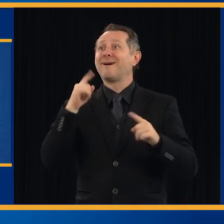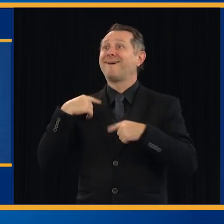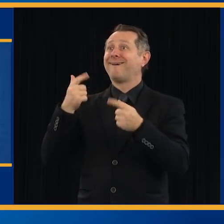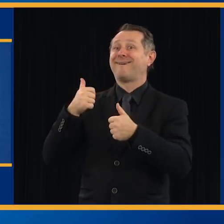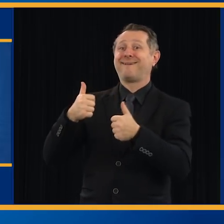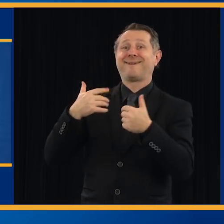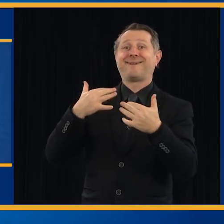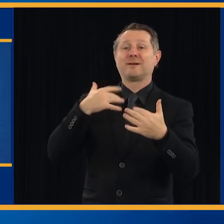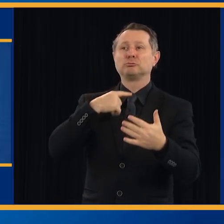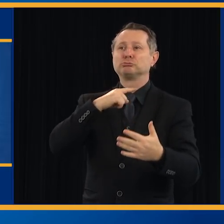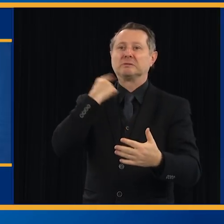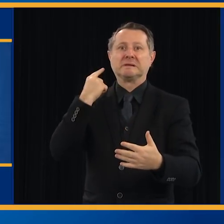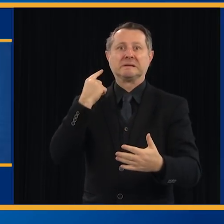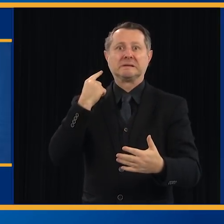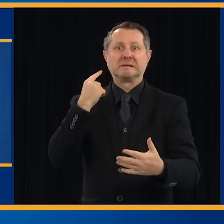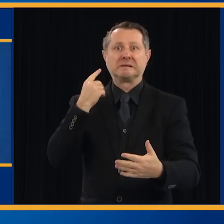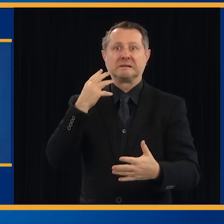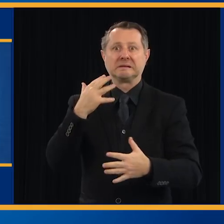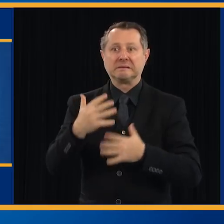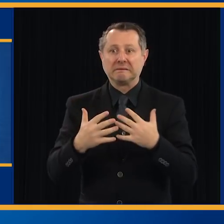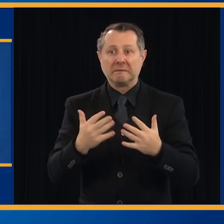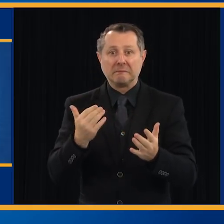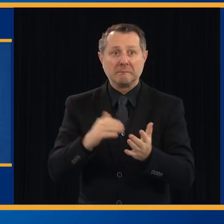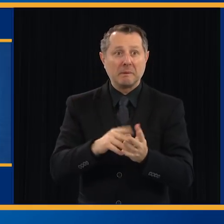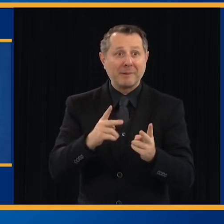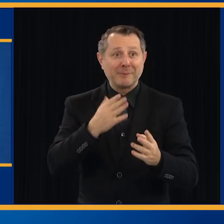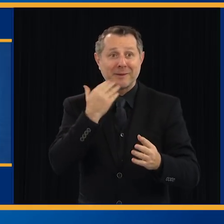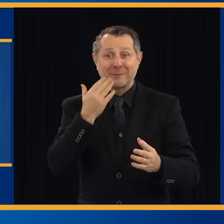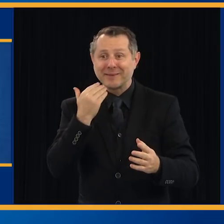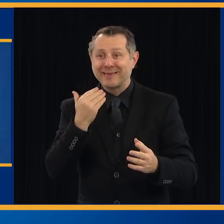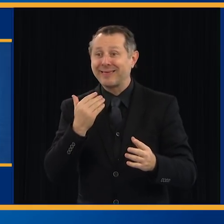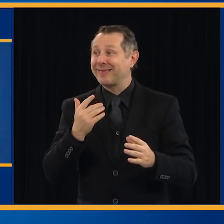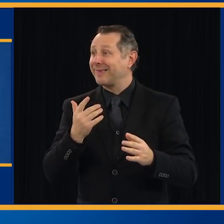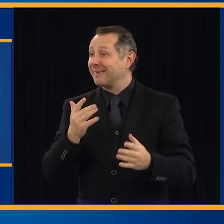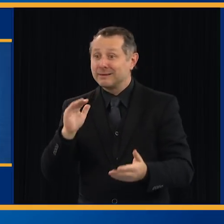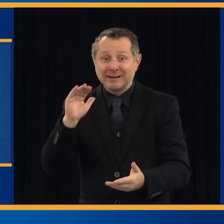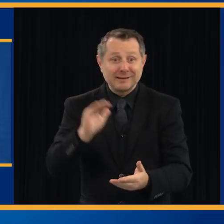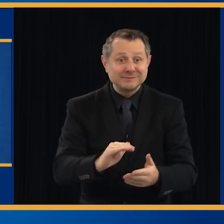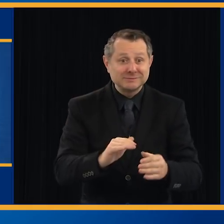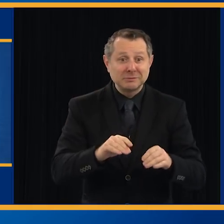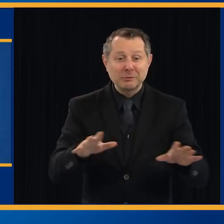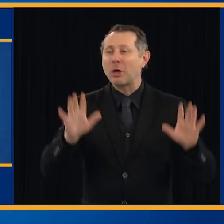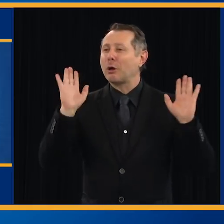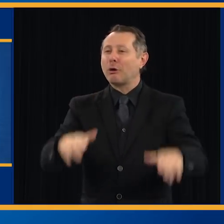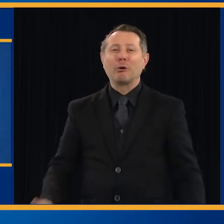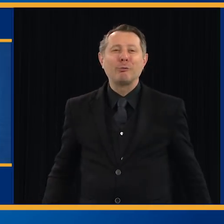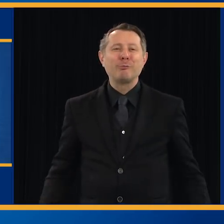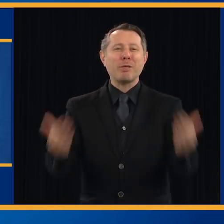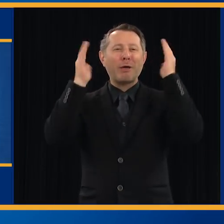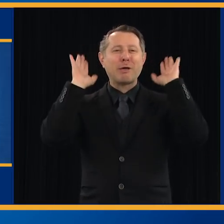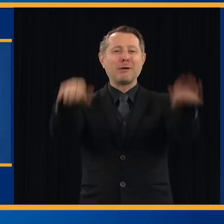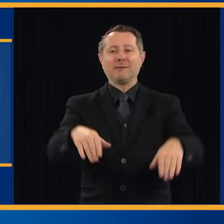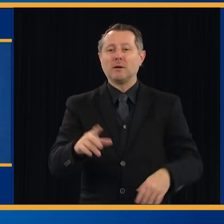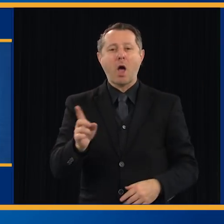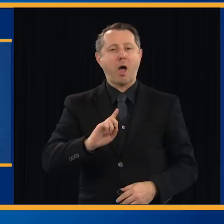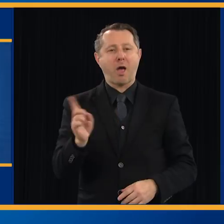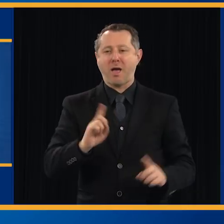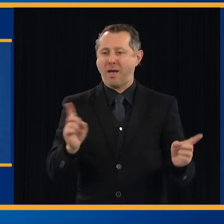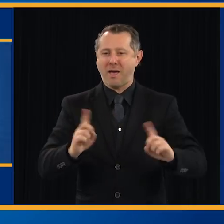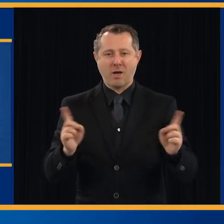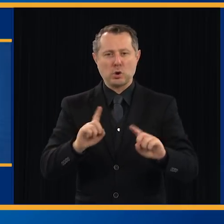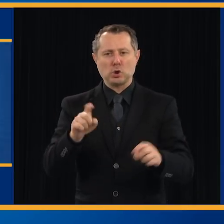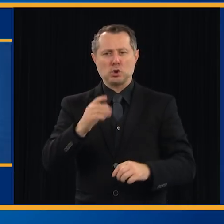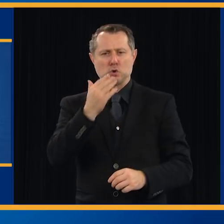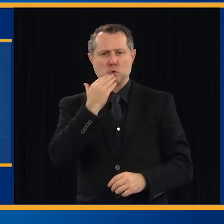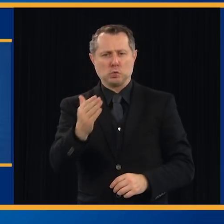by seeing that infection rate increase. We have to be smarter, especially when it comes to the